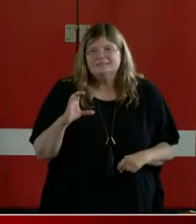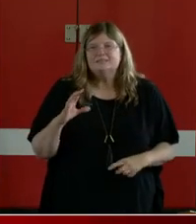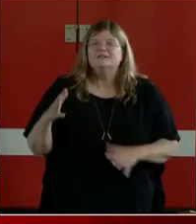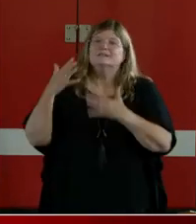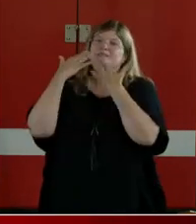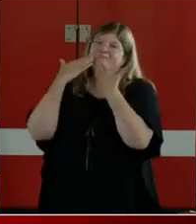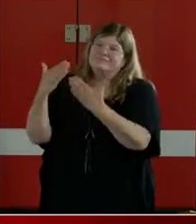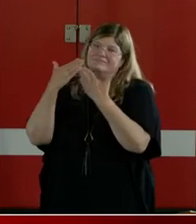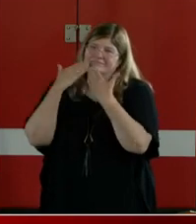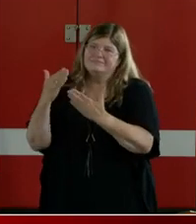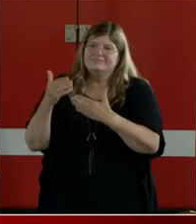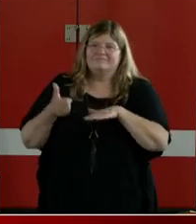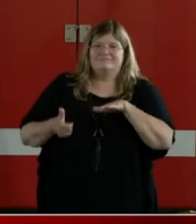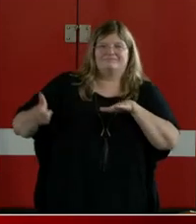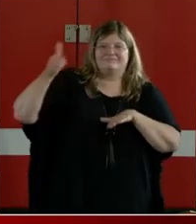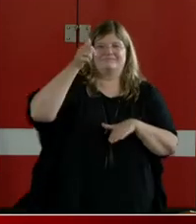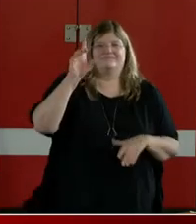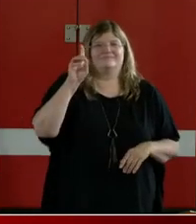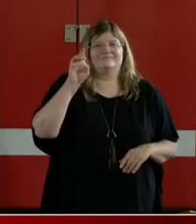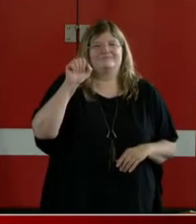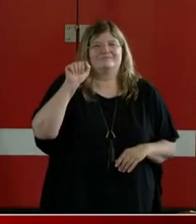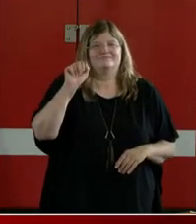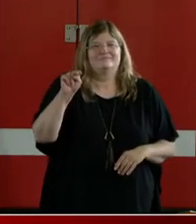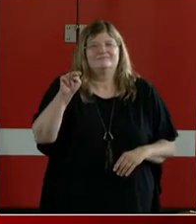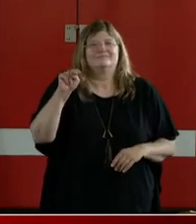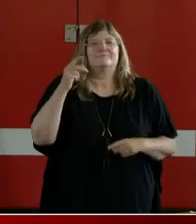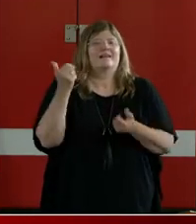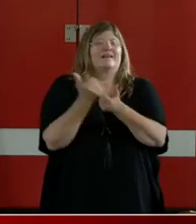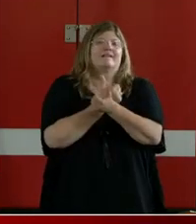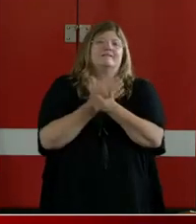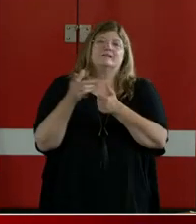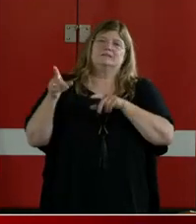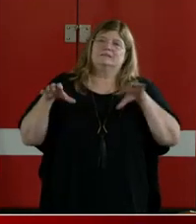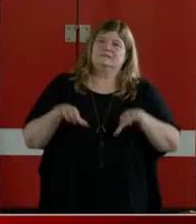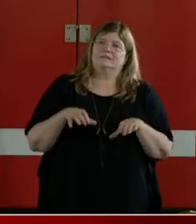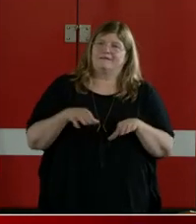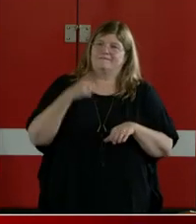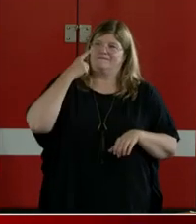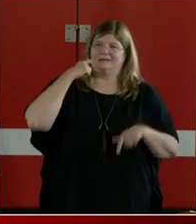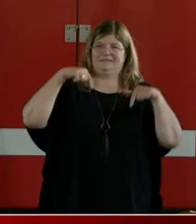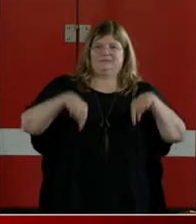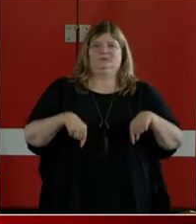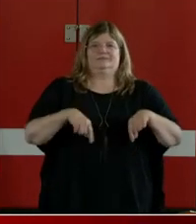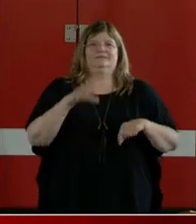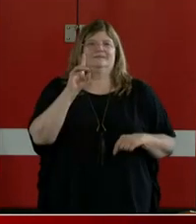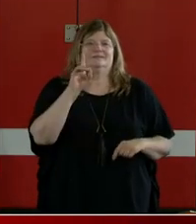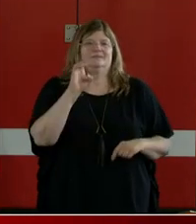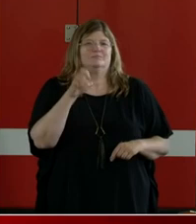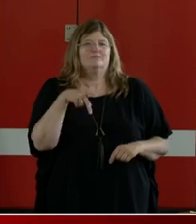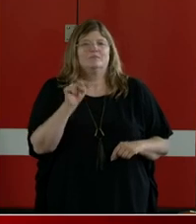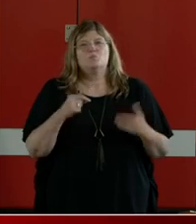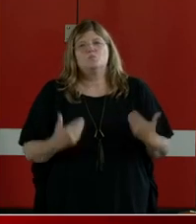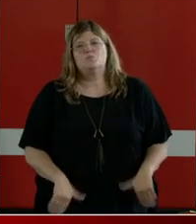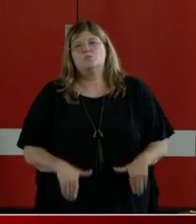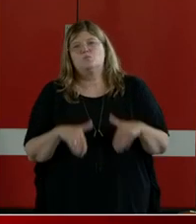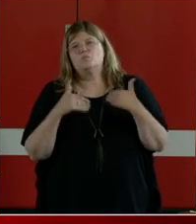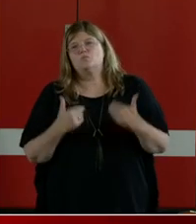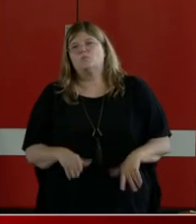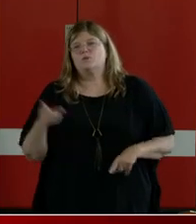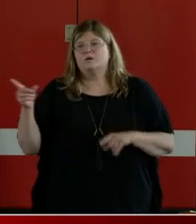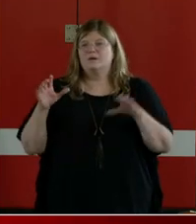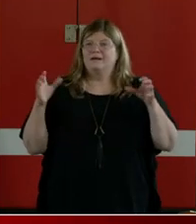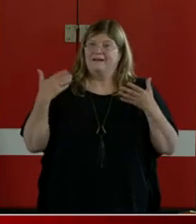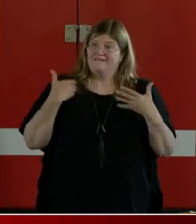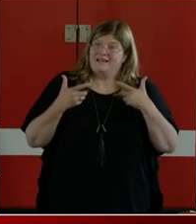for all he has done for us, for the city and the department. He has left big shoes to fill. I am glad to